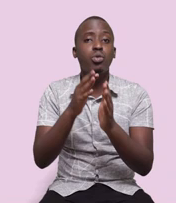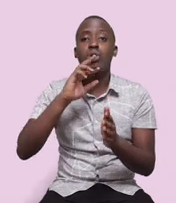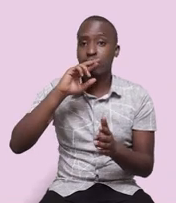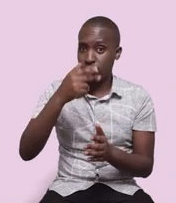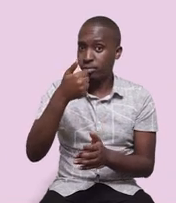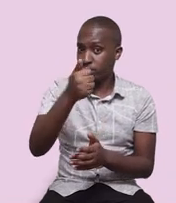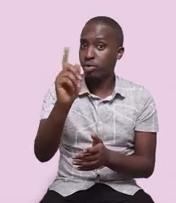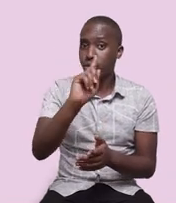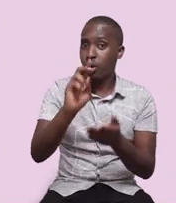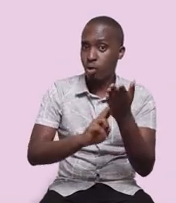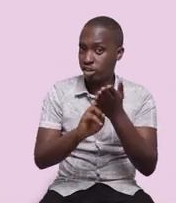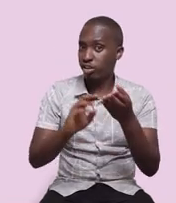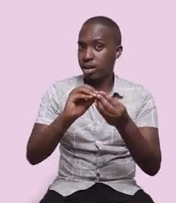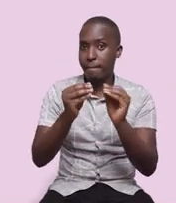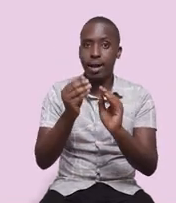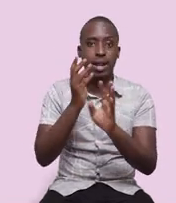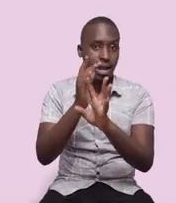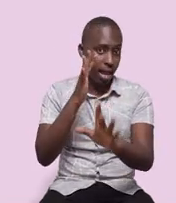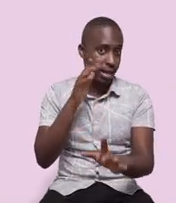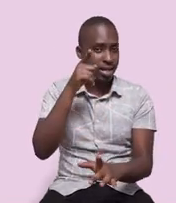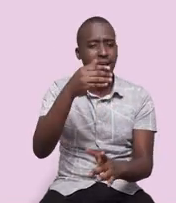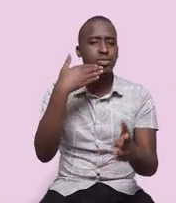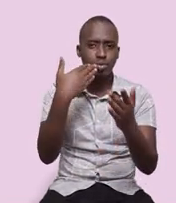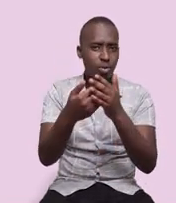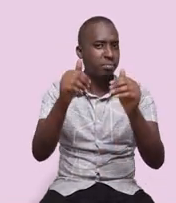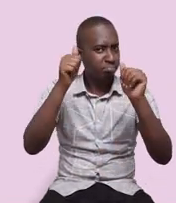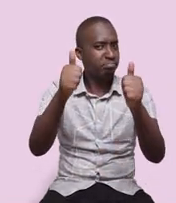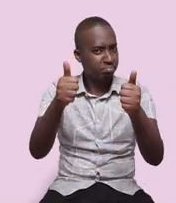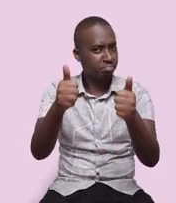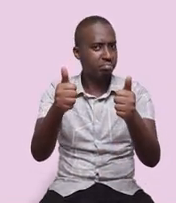answer it without number line. That's great!